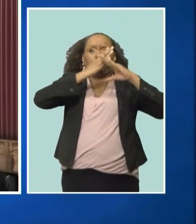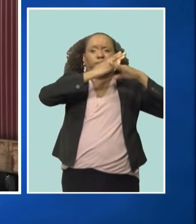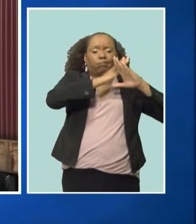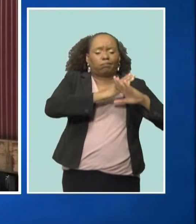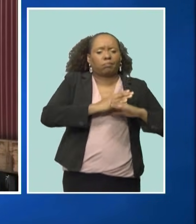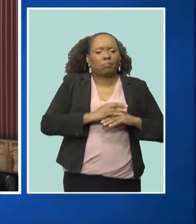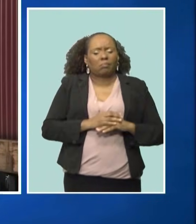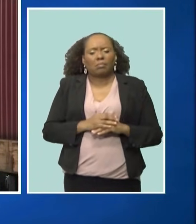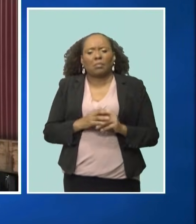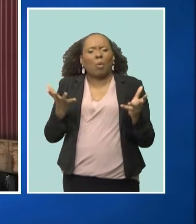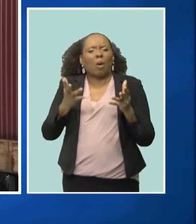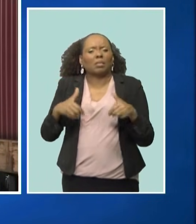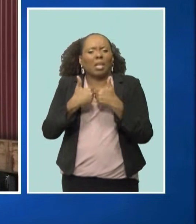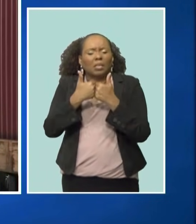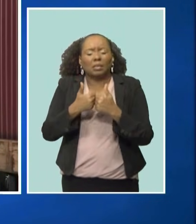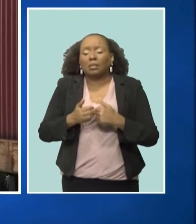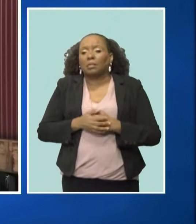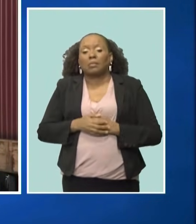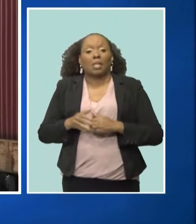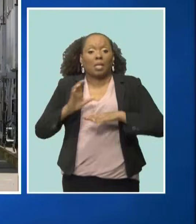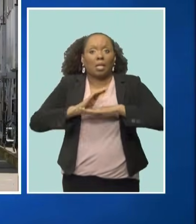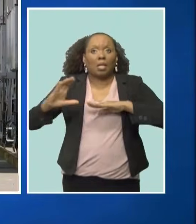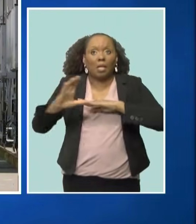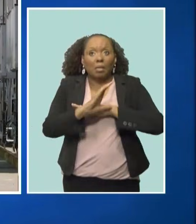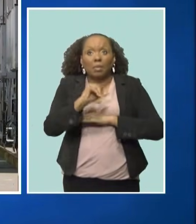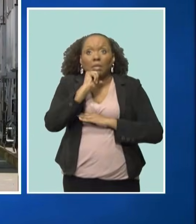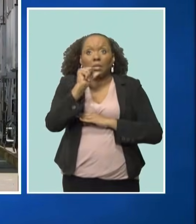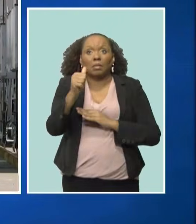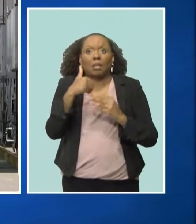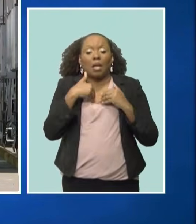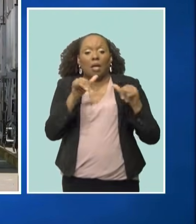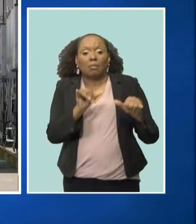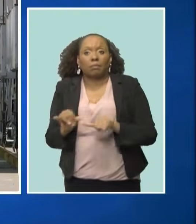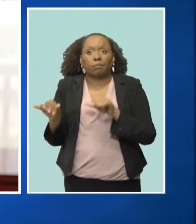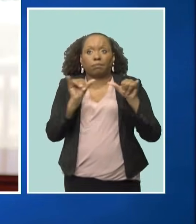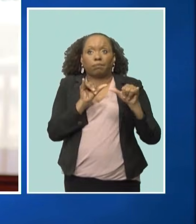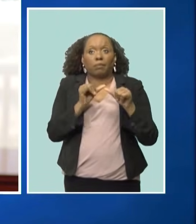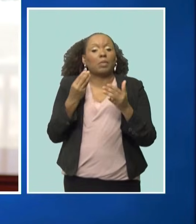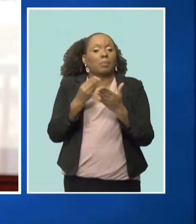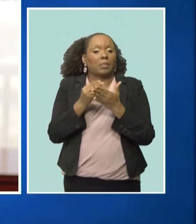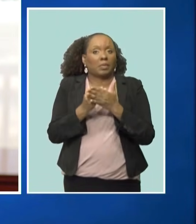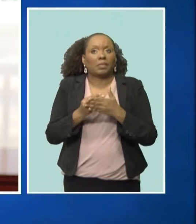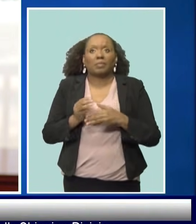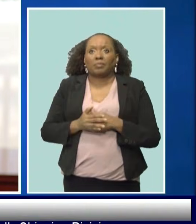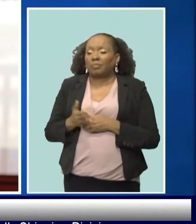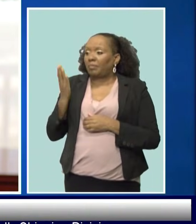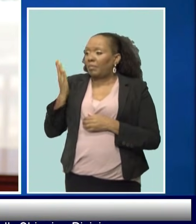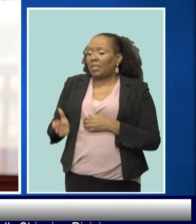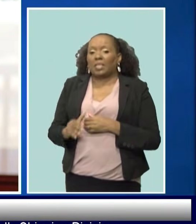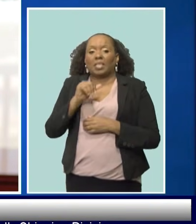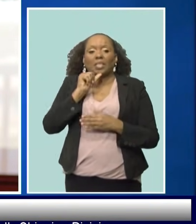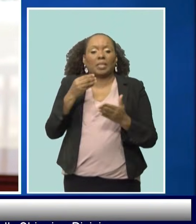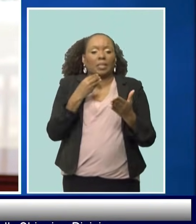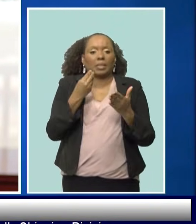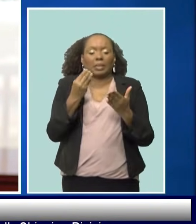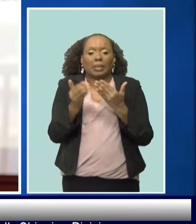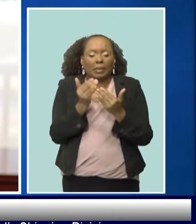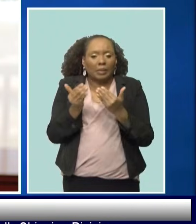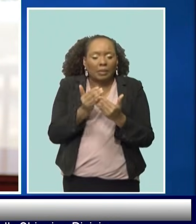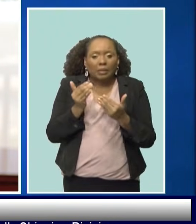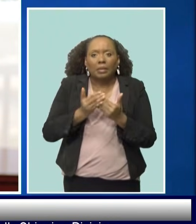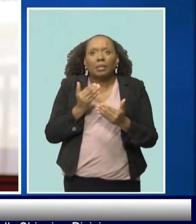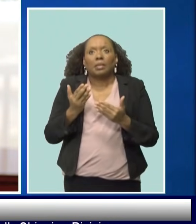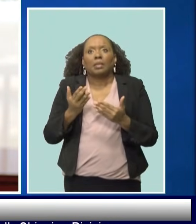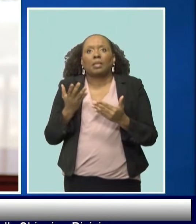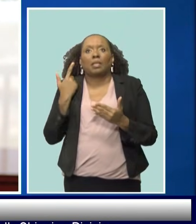of the challenge, he says, is that the region does not have a common currency. It's not that easy to move product around. Over and